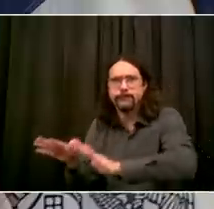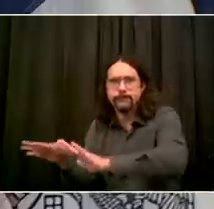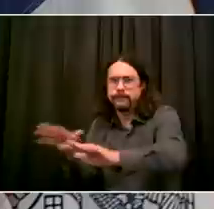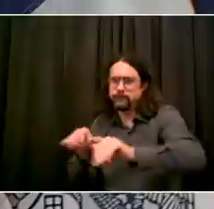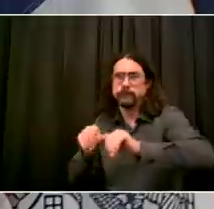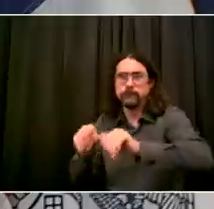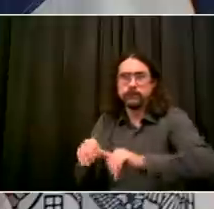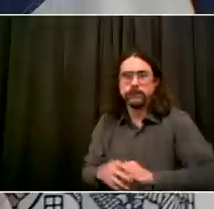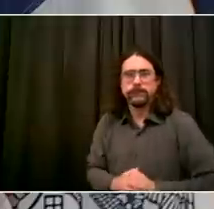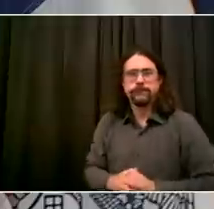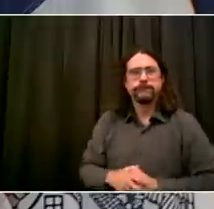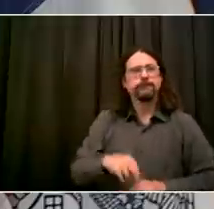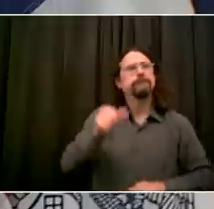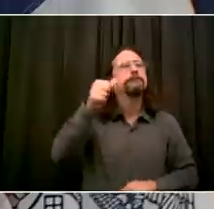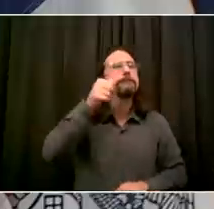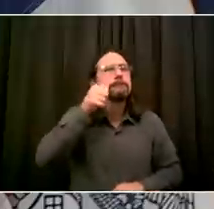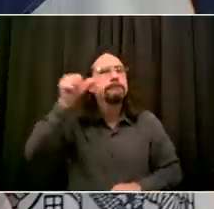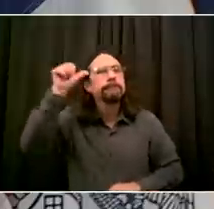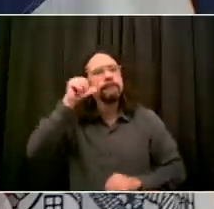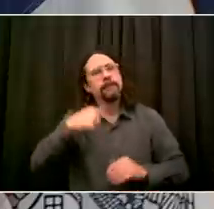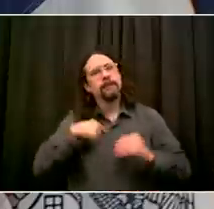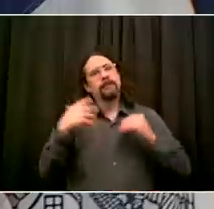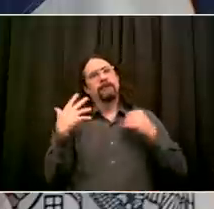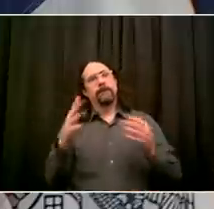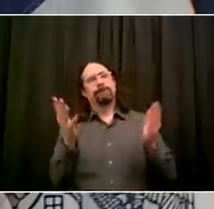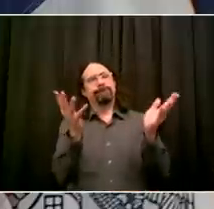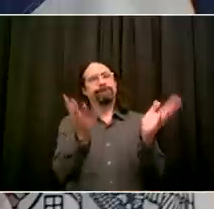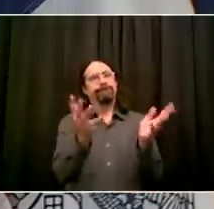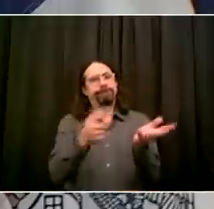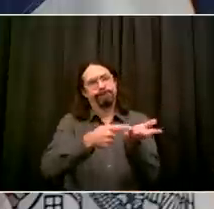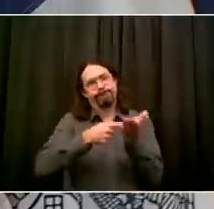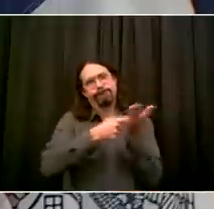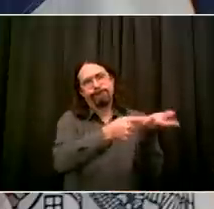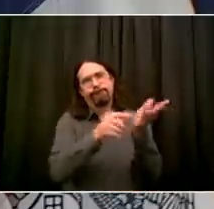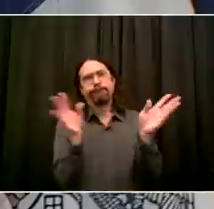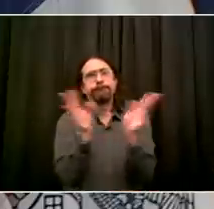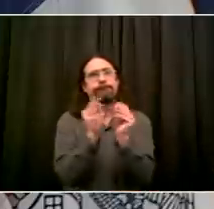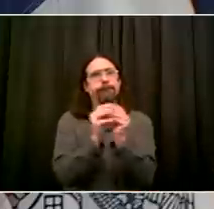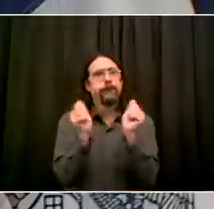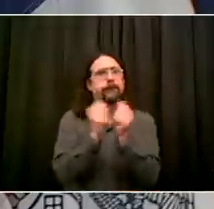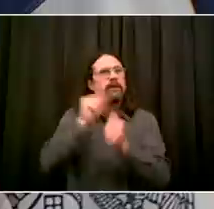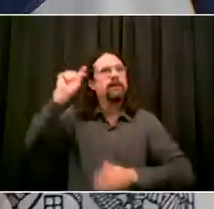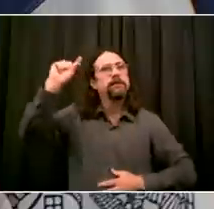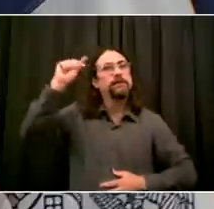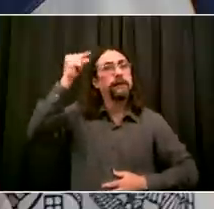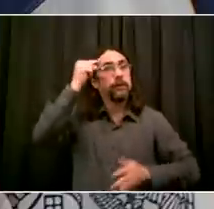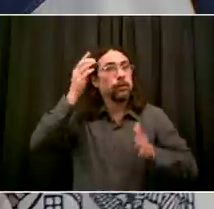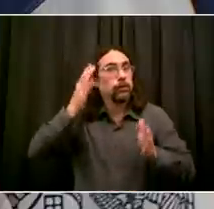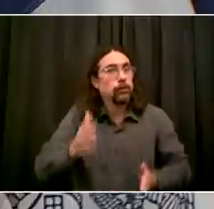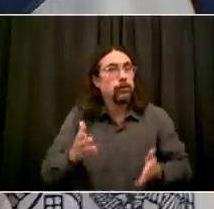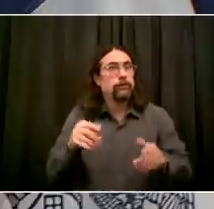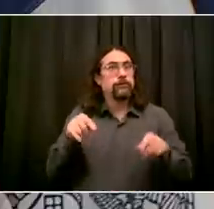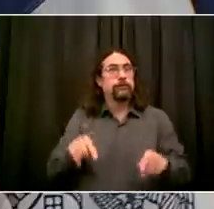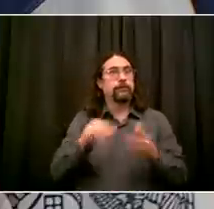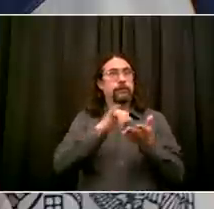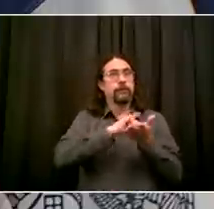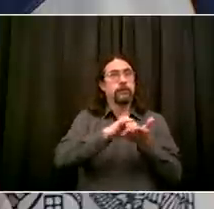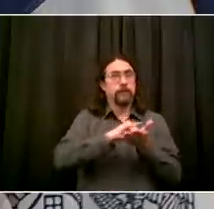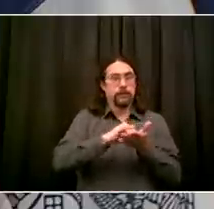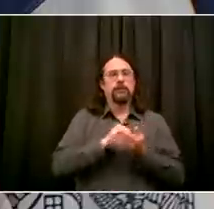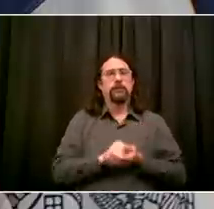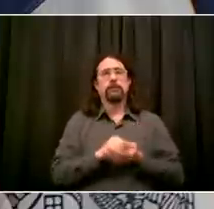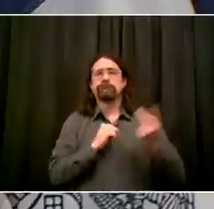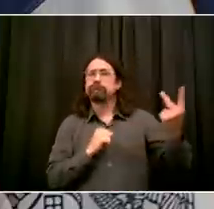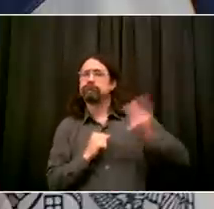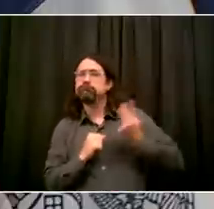this morning. And we need, obviously, a clear decision in the course of today so we can move forward. The